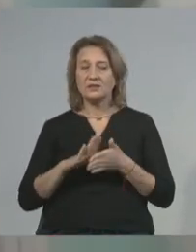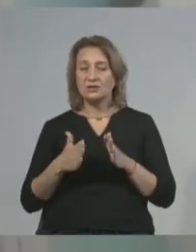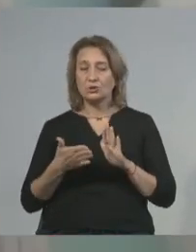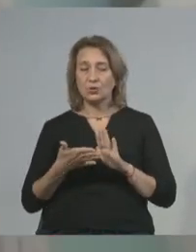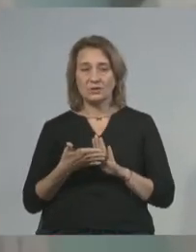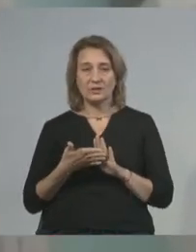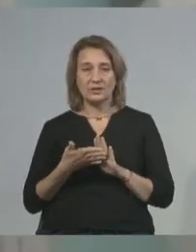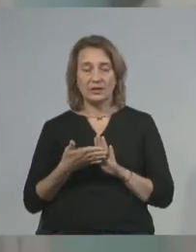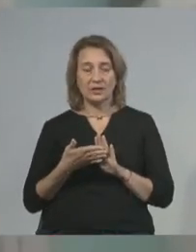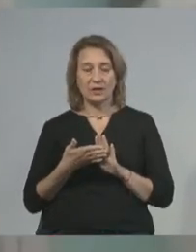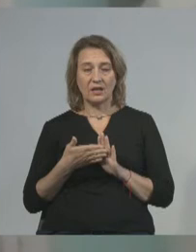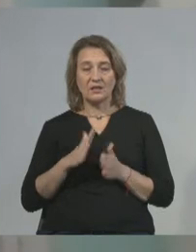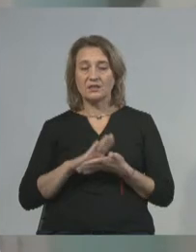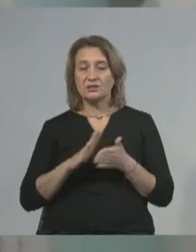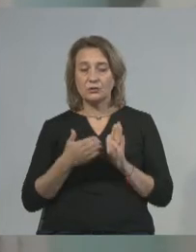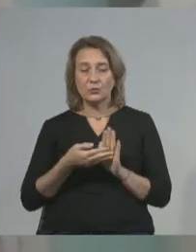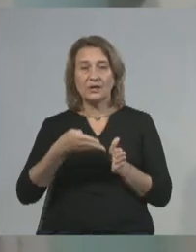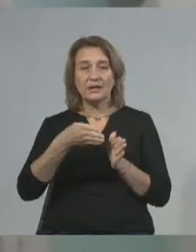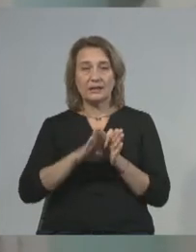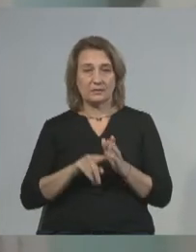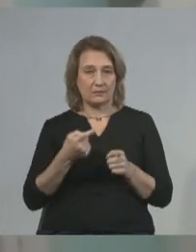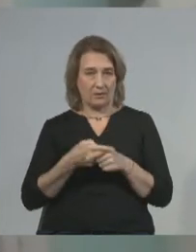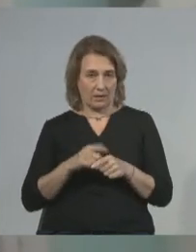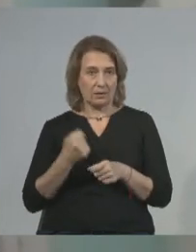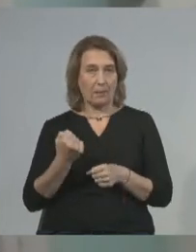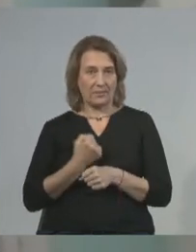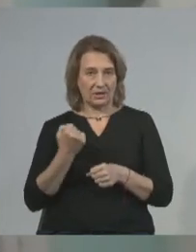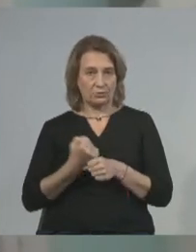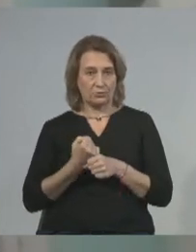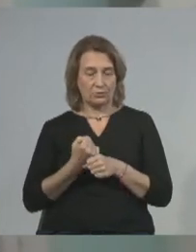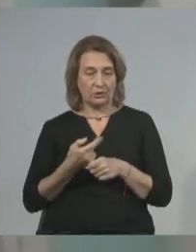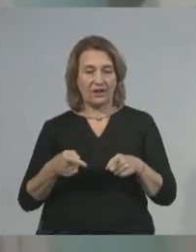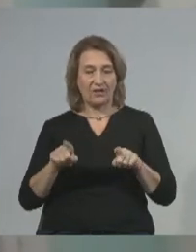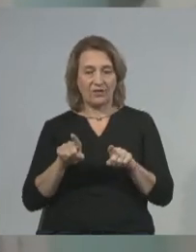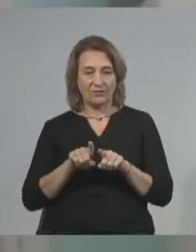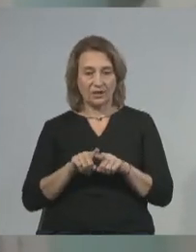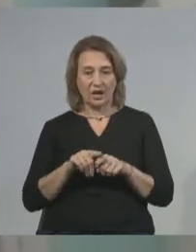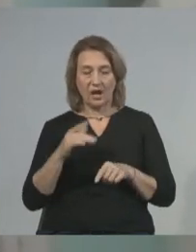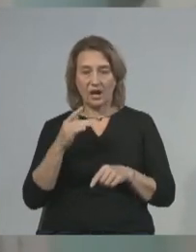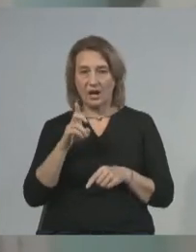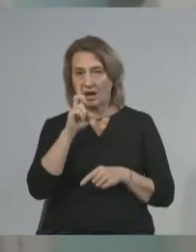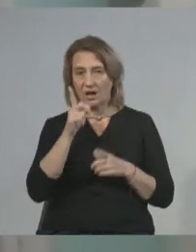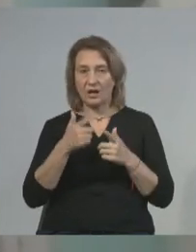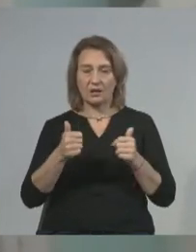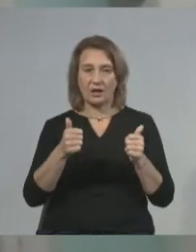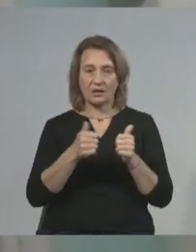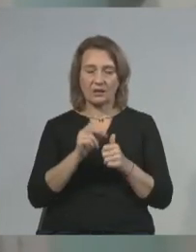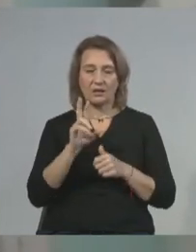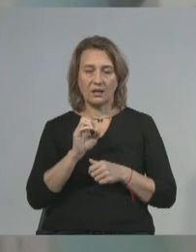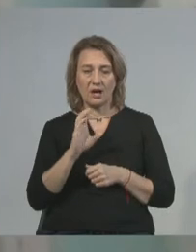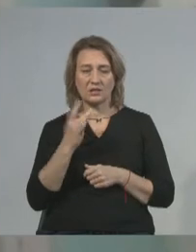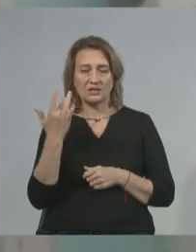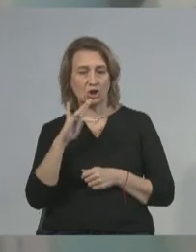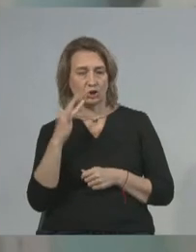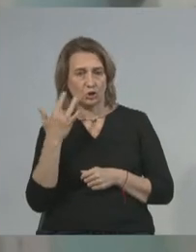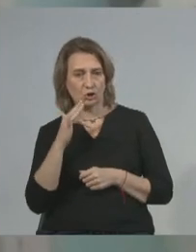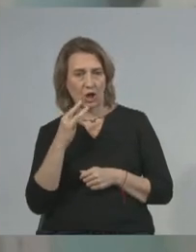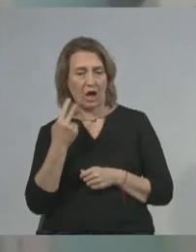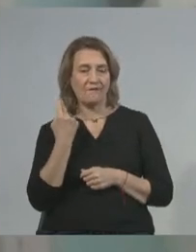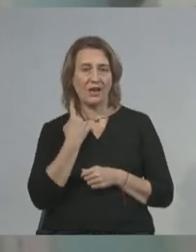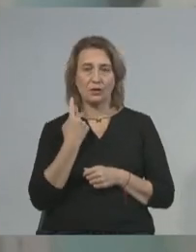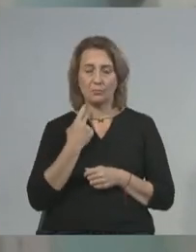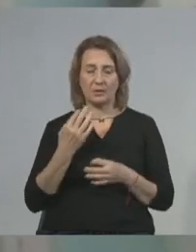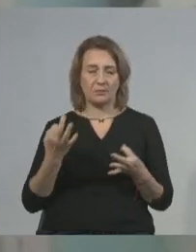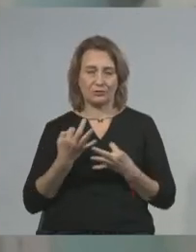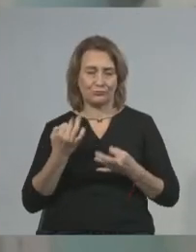see that it's that it's working and countries like us and uk are not doing too much about it because it helps